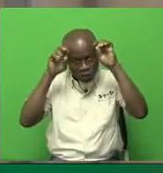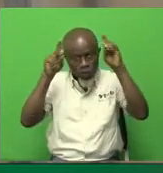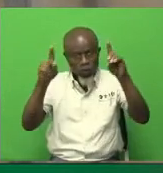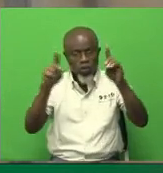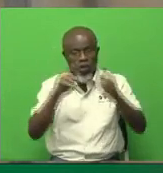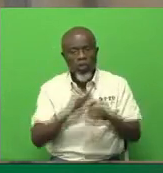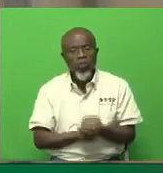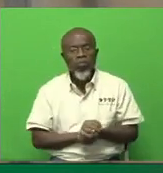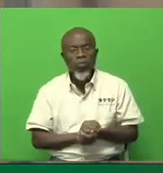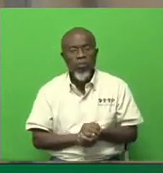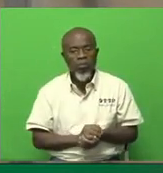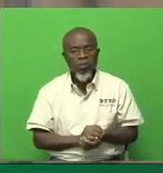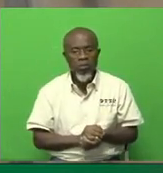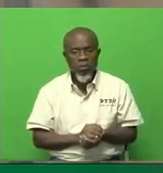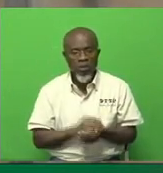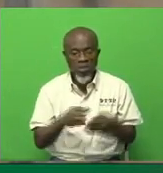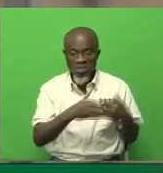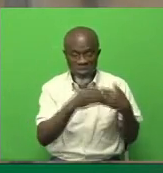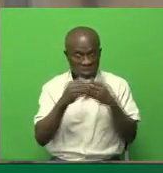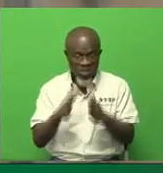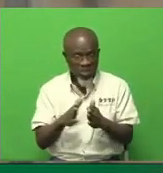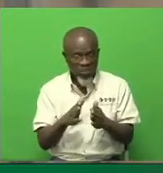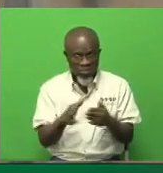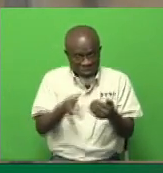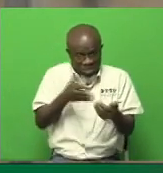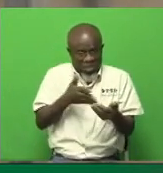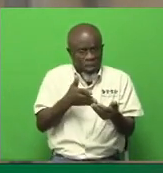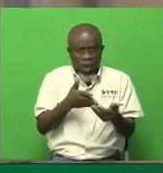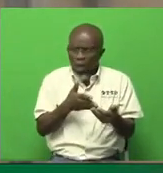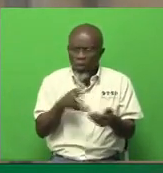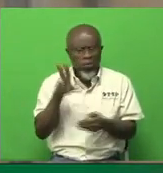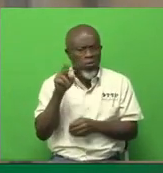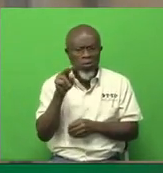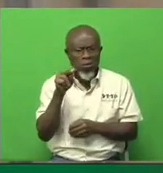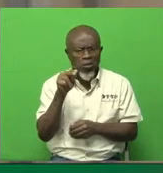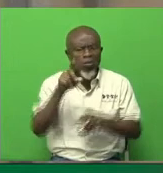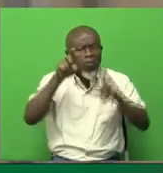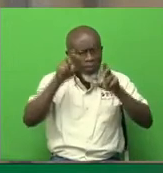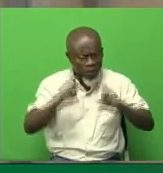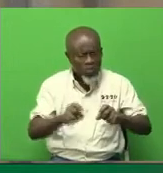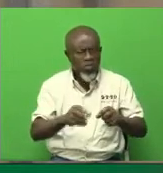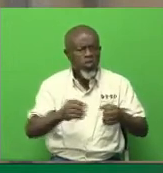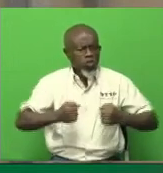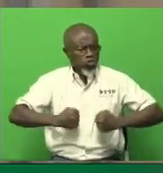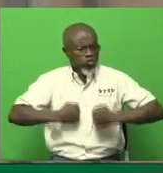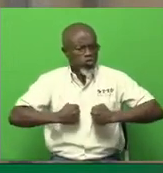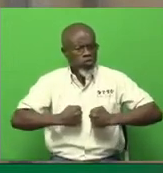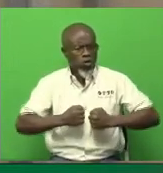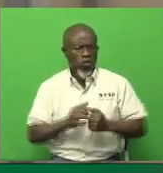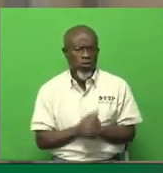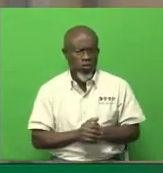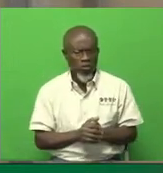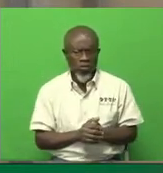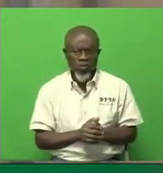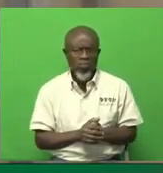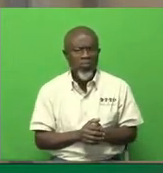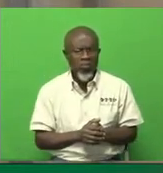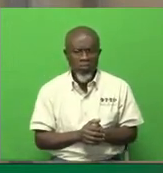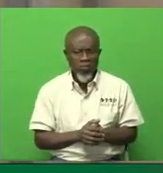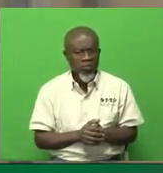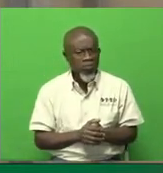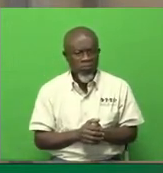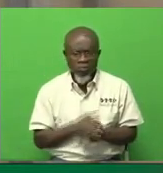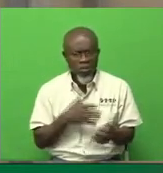leadership is not an easy Road it requires fortitude testicular ovarian and